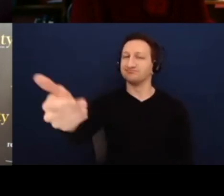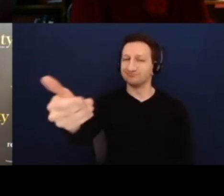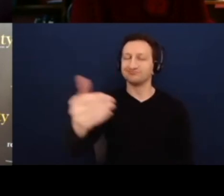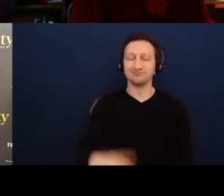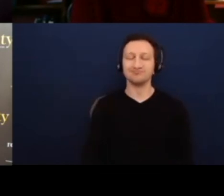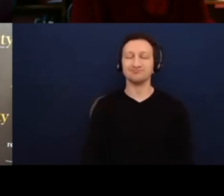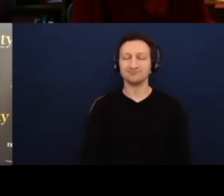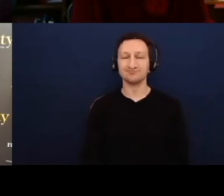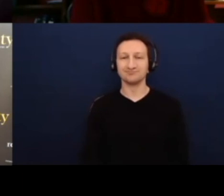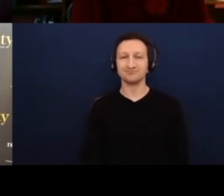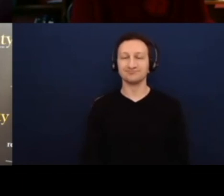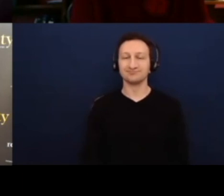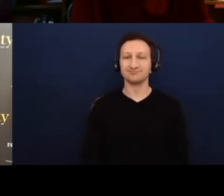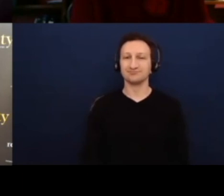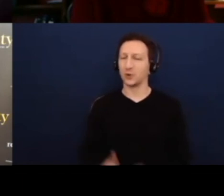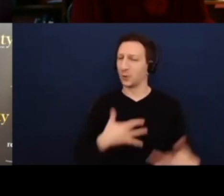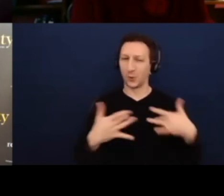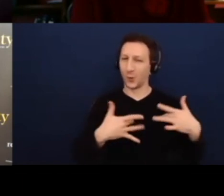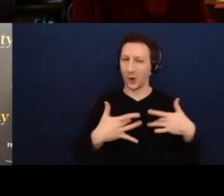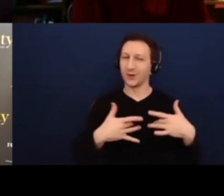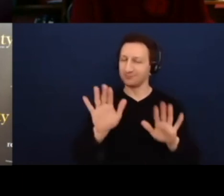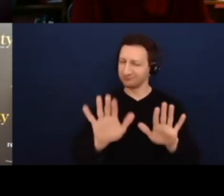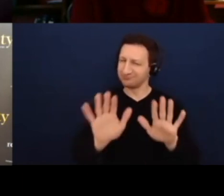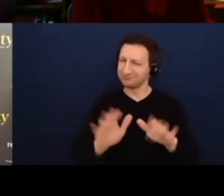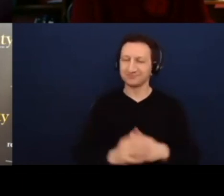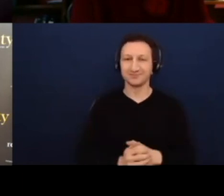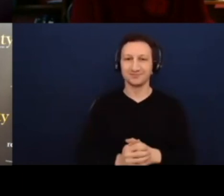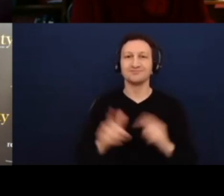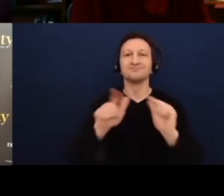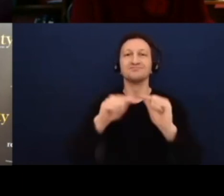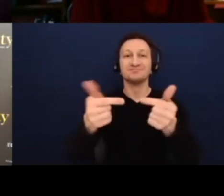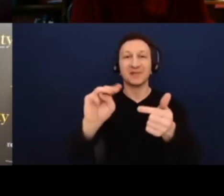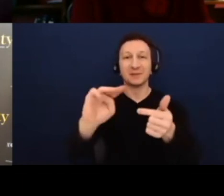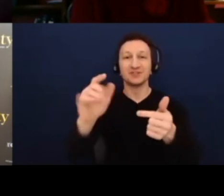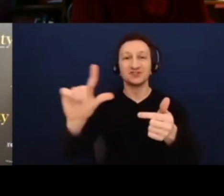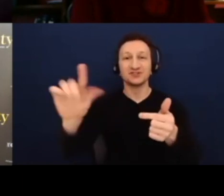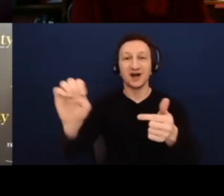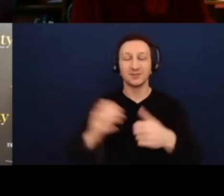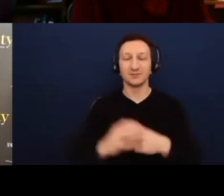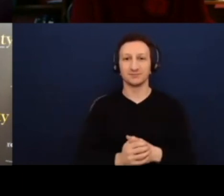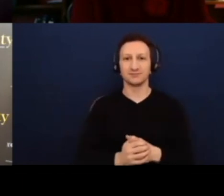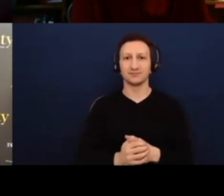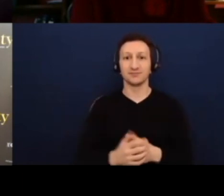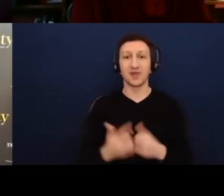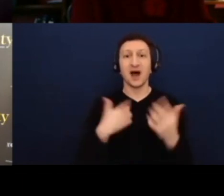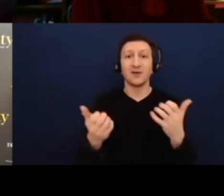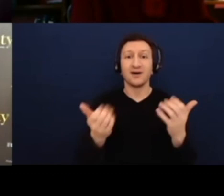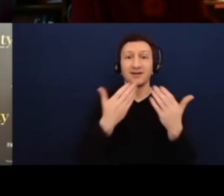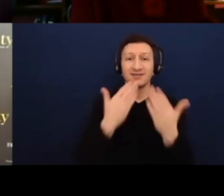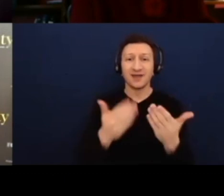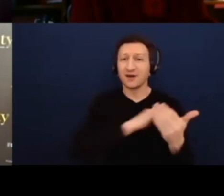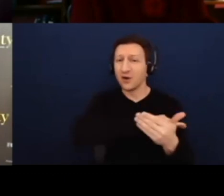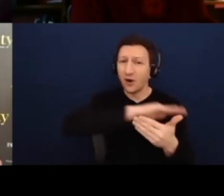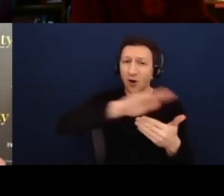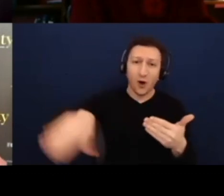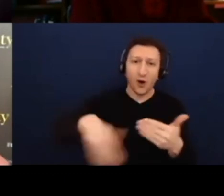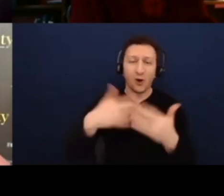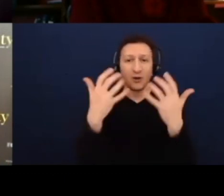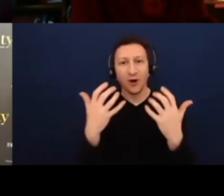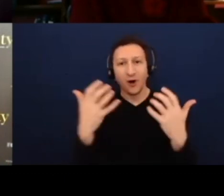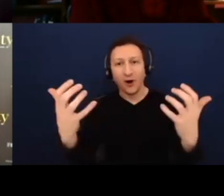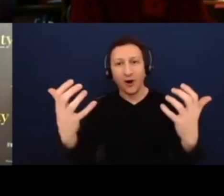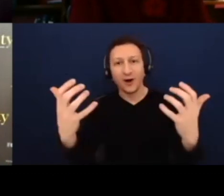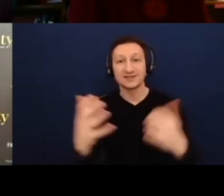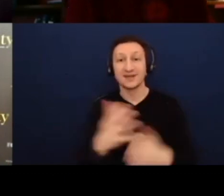be looking through the questions we didn't get to. Michelle. I want to thank everybody who attended and more importantly, all